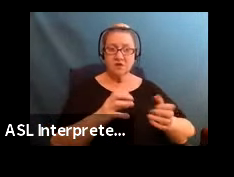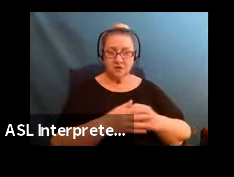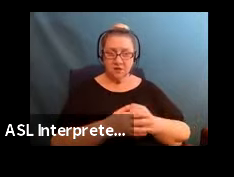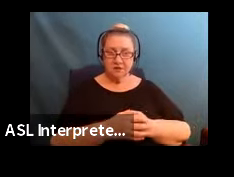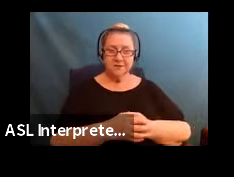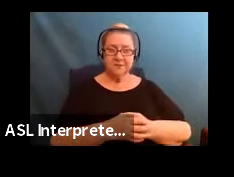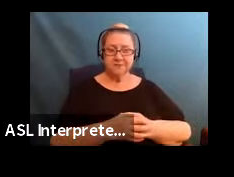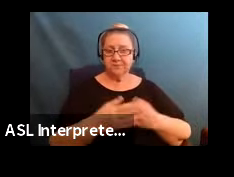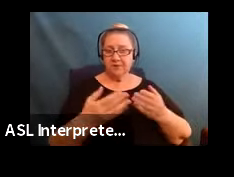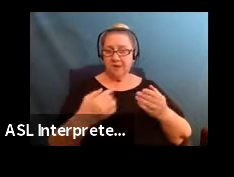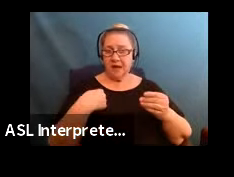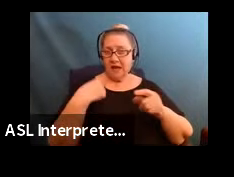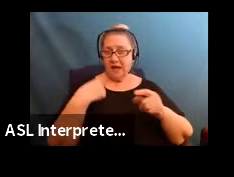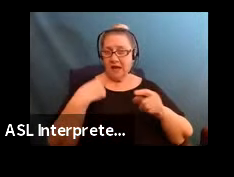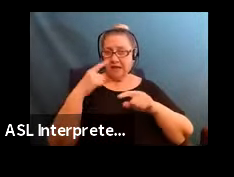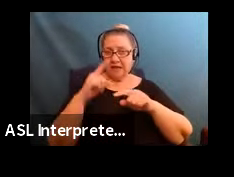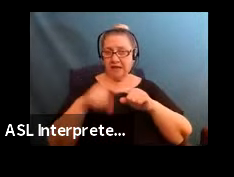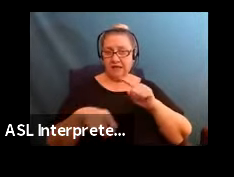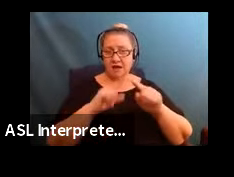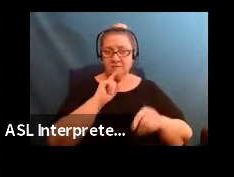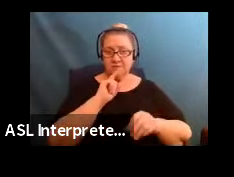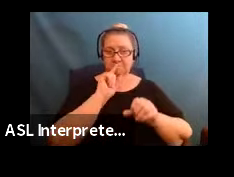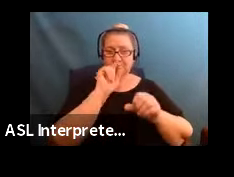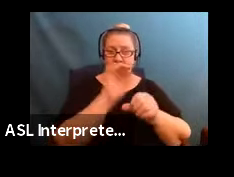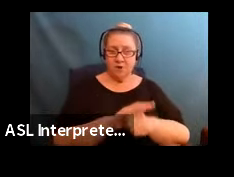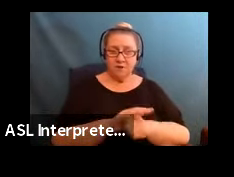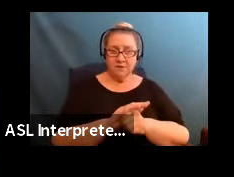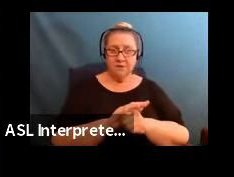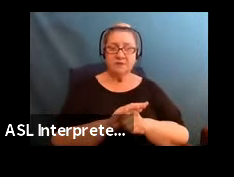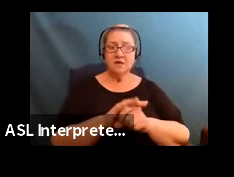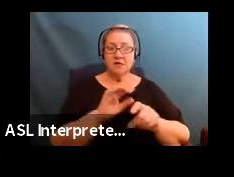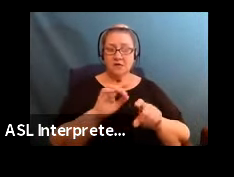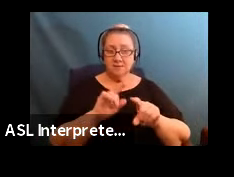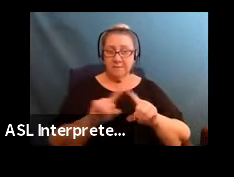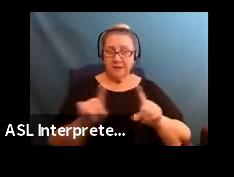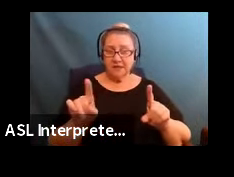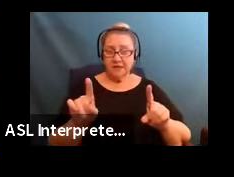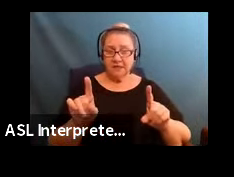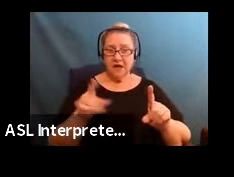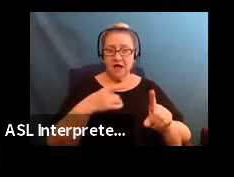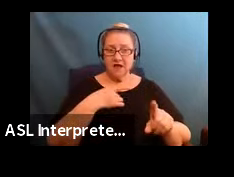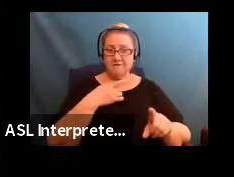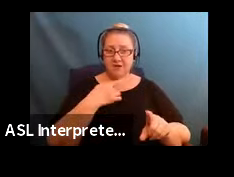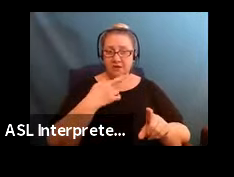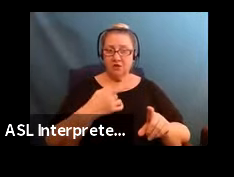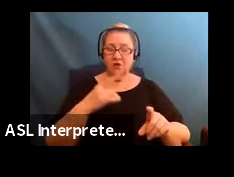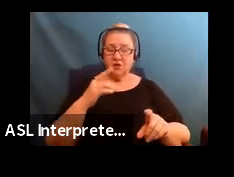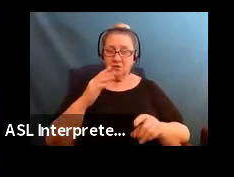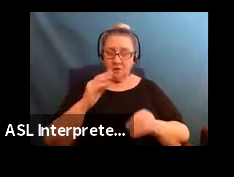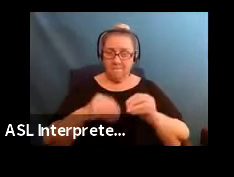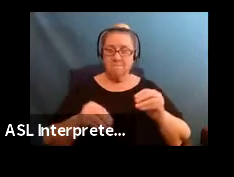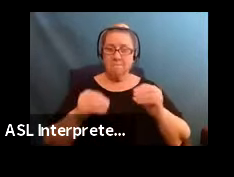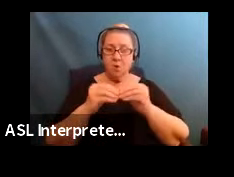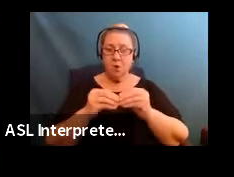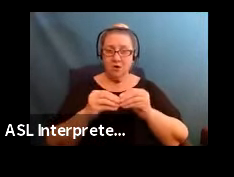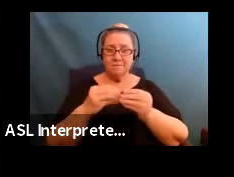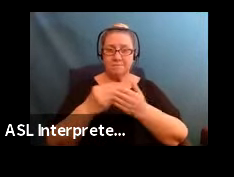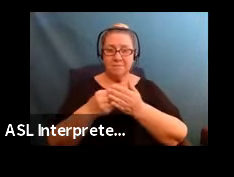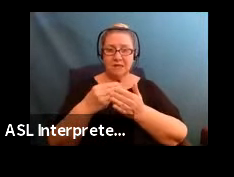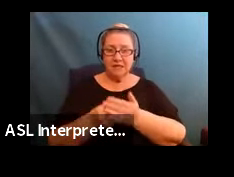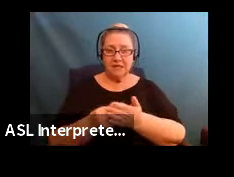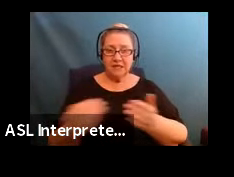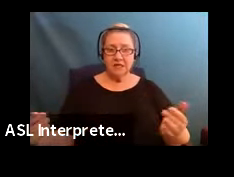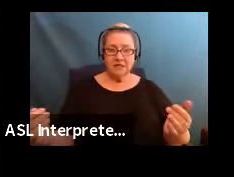I cannot say with certainty, but I have found that there have been more investments from philanthropy, and they're working